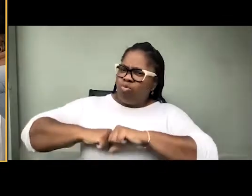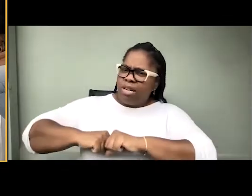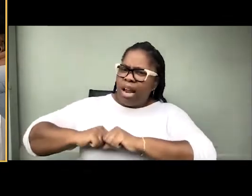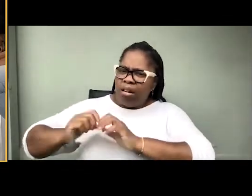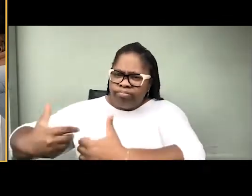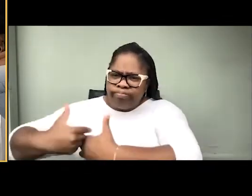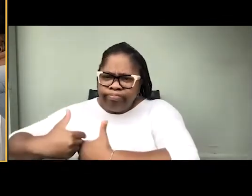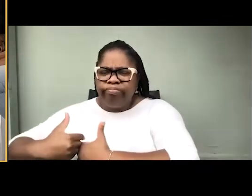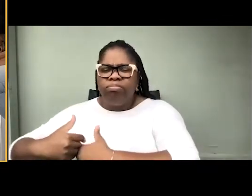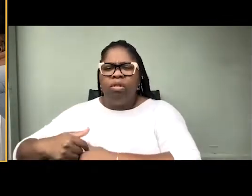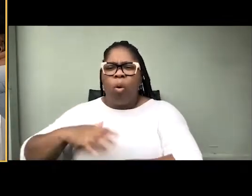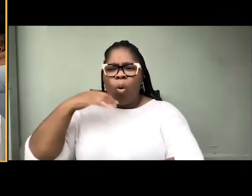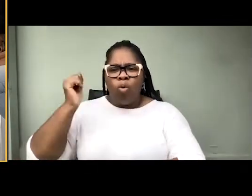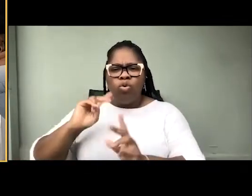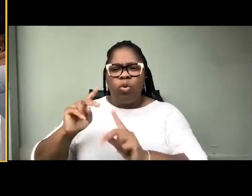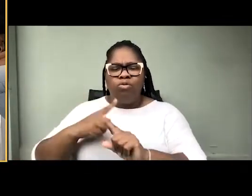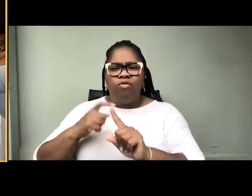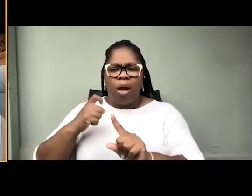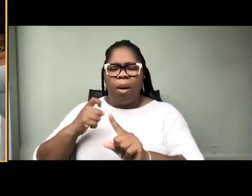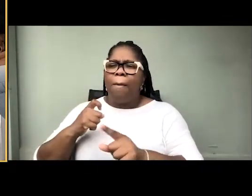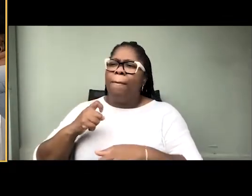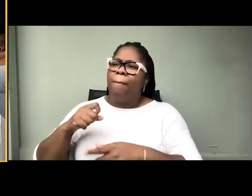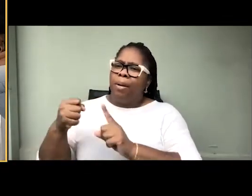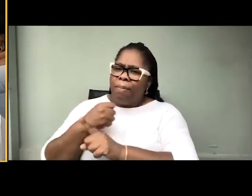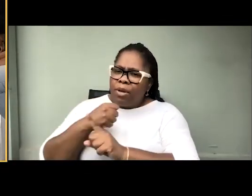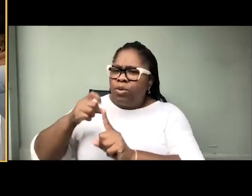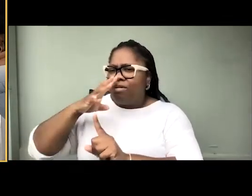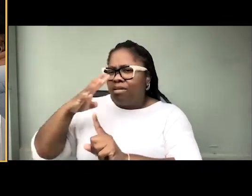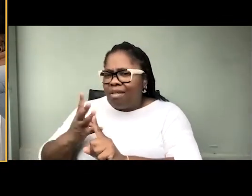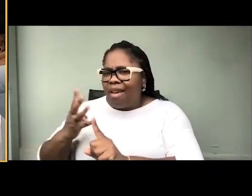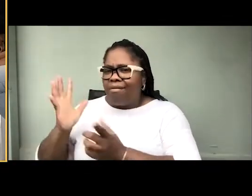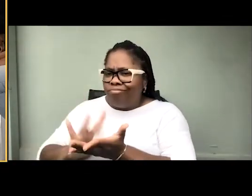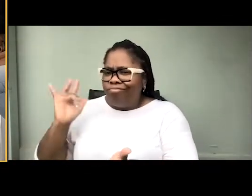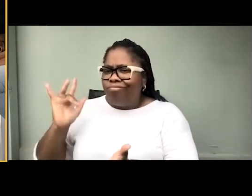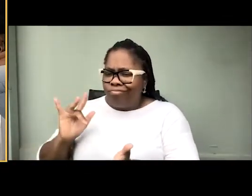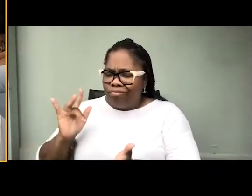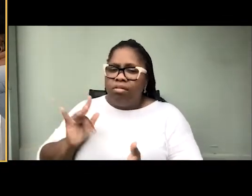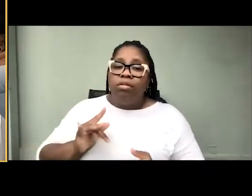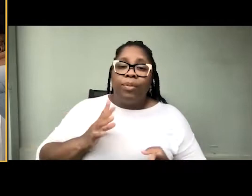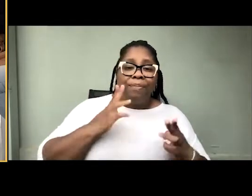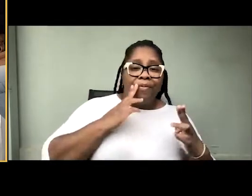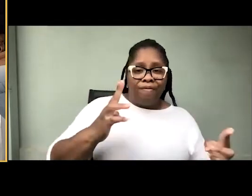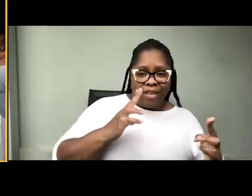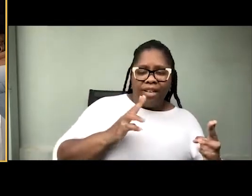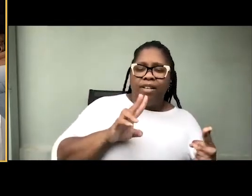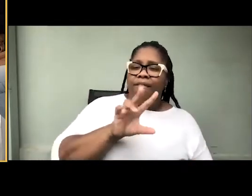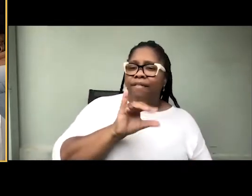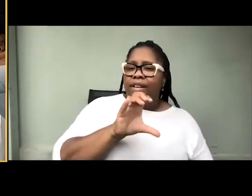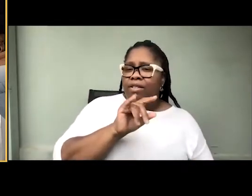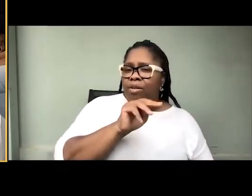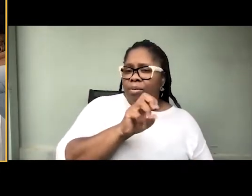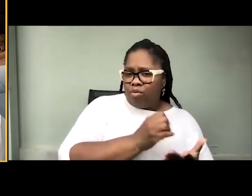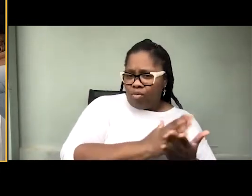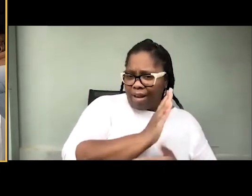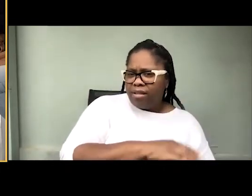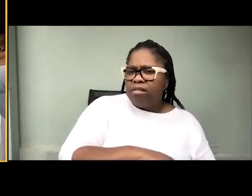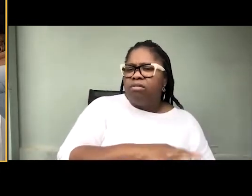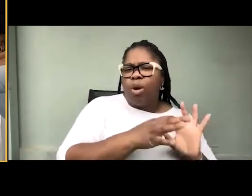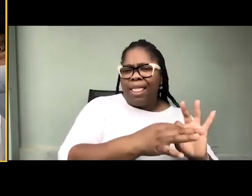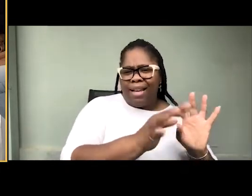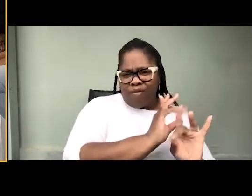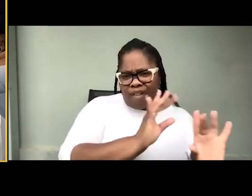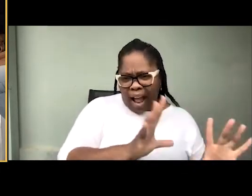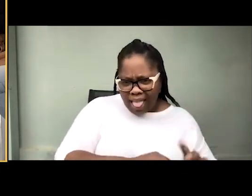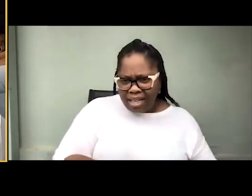abuse, neglect, and exploitation. So we'll have stakeholders who are from victims' rights related to violence. We'll have folks in there